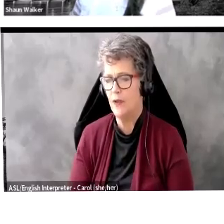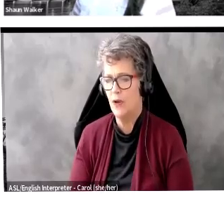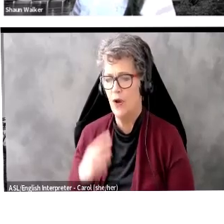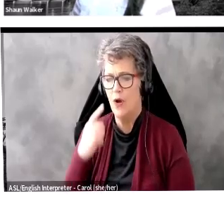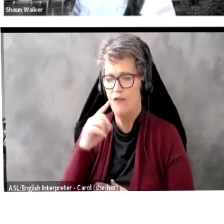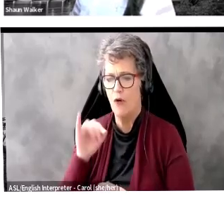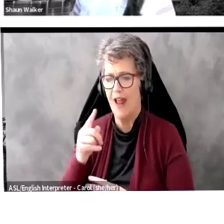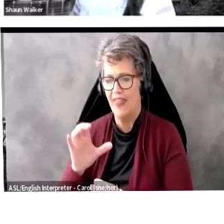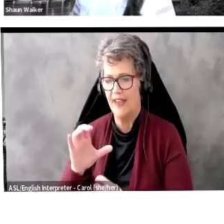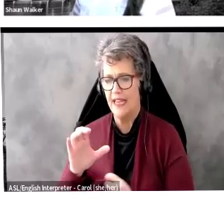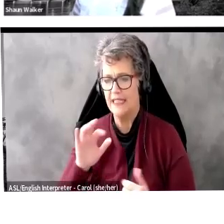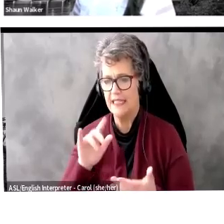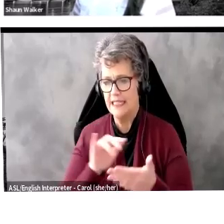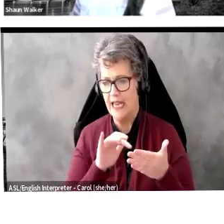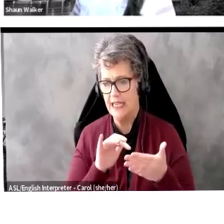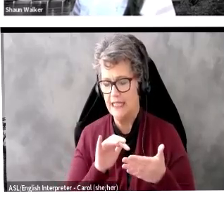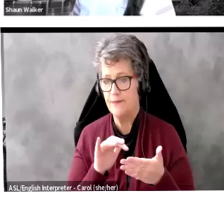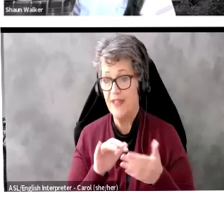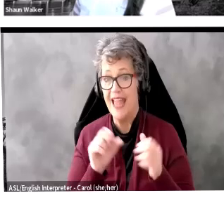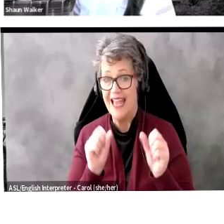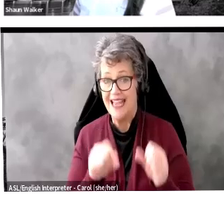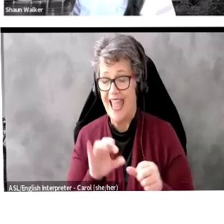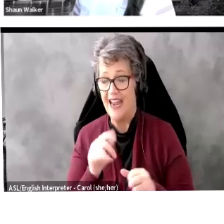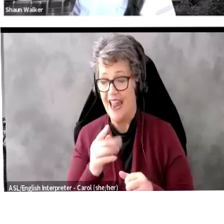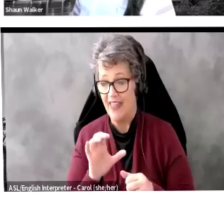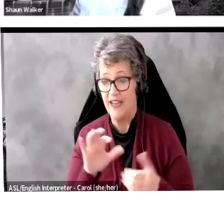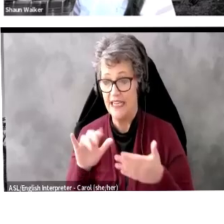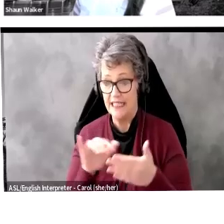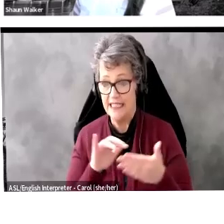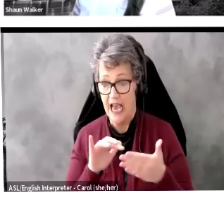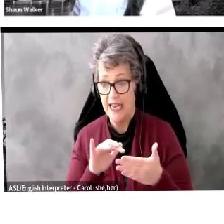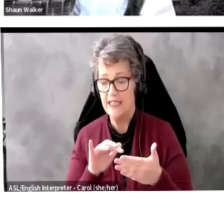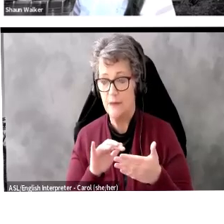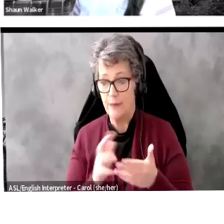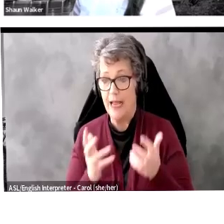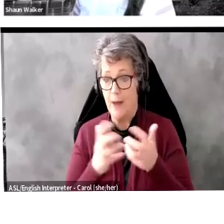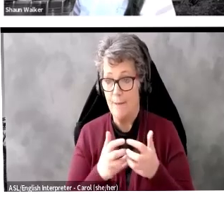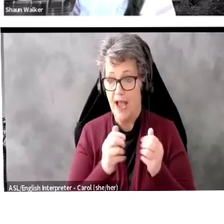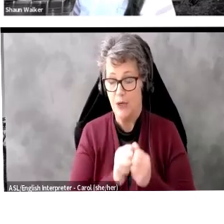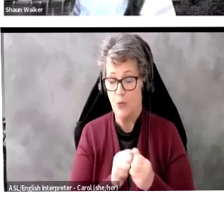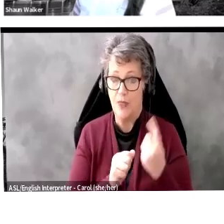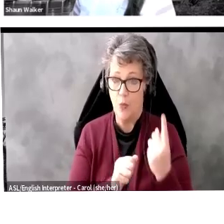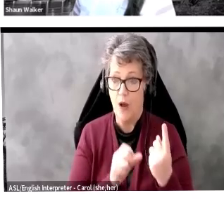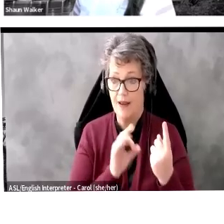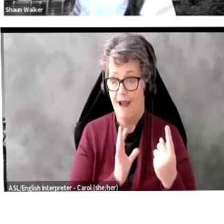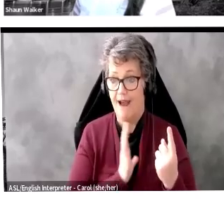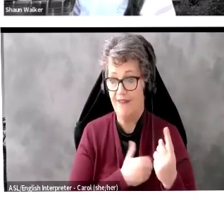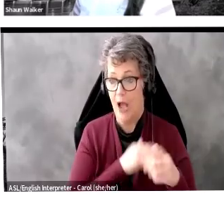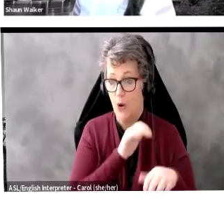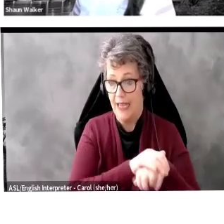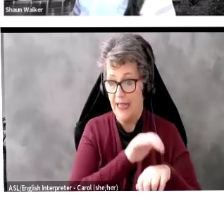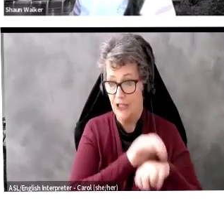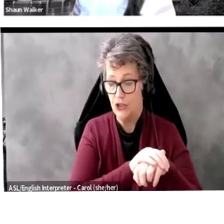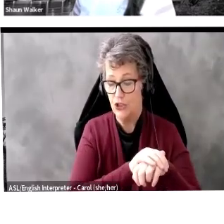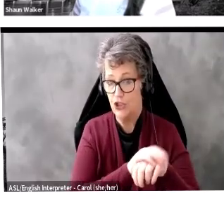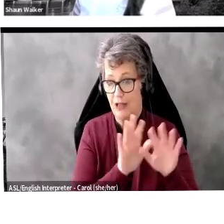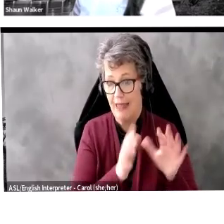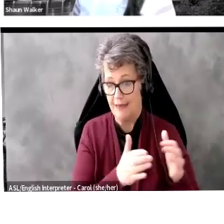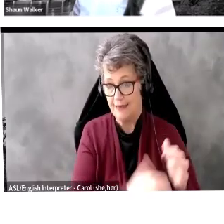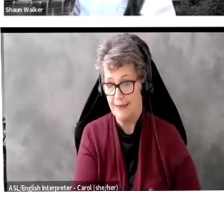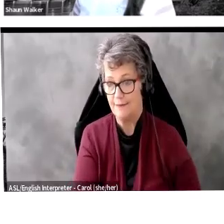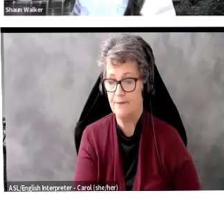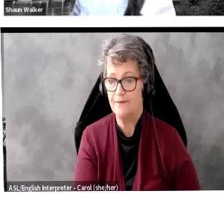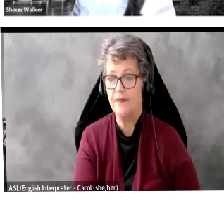for ethnic studies. Can the ethnic studies be combined with one of our English